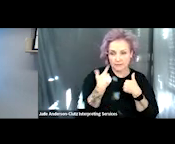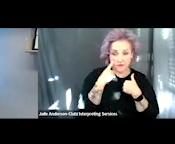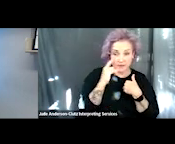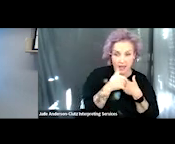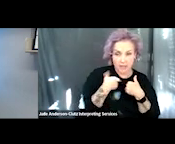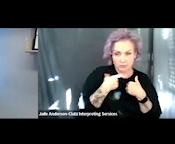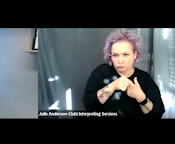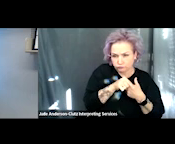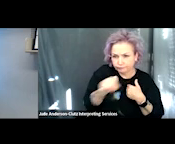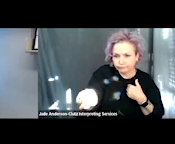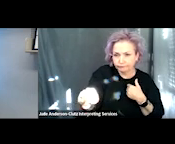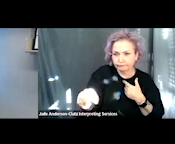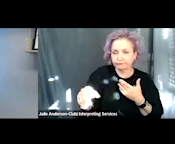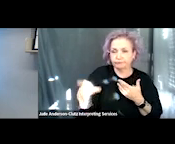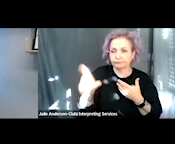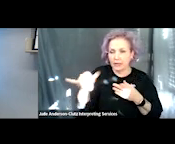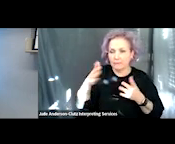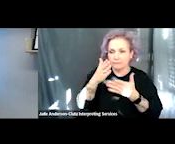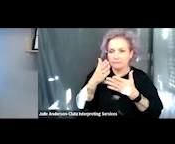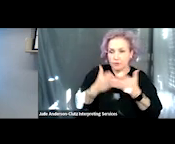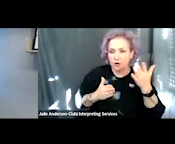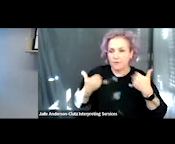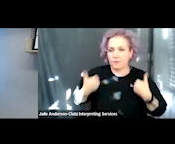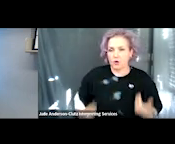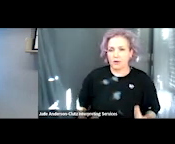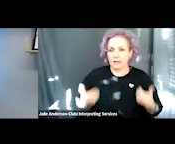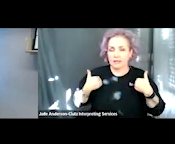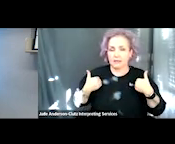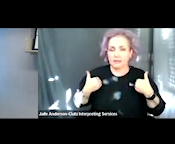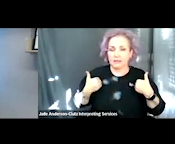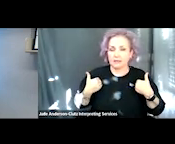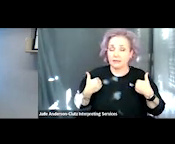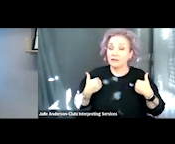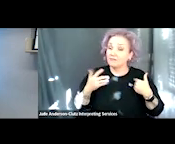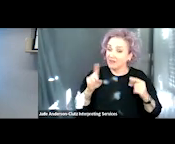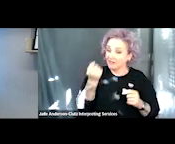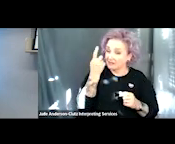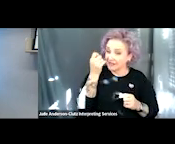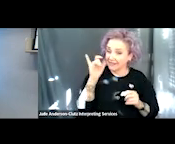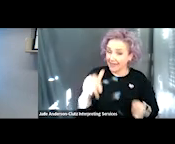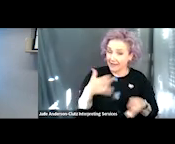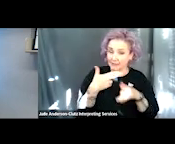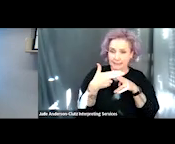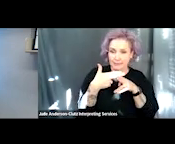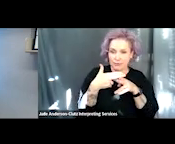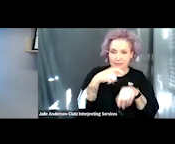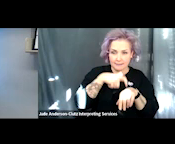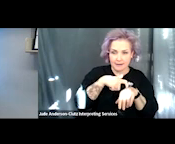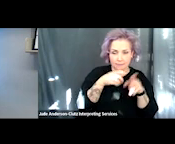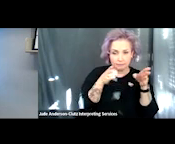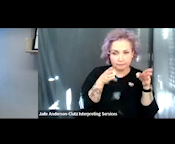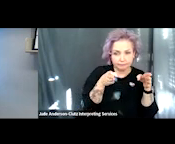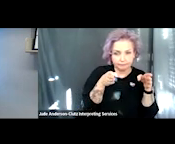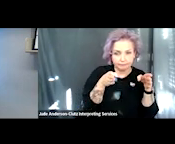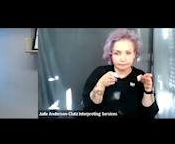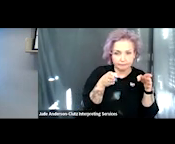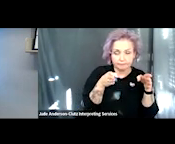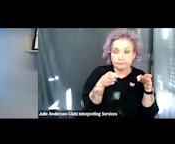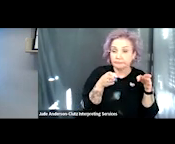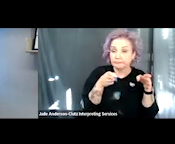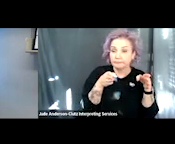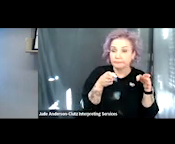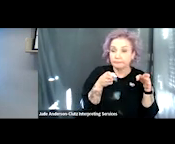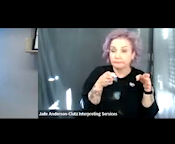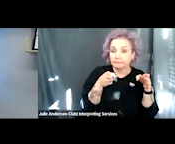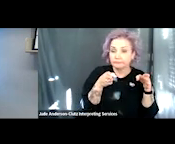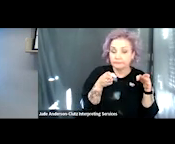limited postnatally. Same thing with neuron migration. Once the neurons go somewhere, they get there and they kind of stay there. Here, I'm